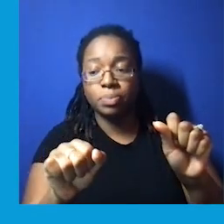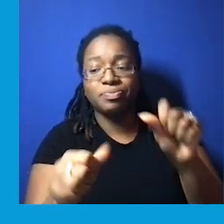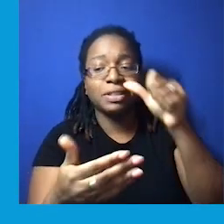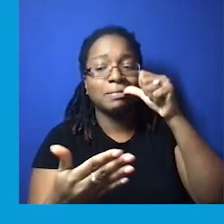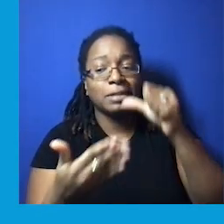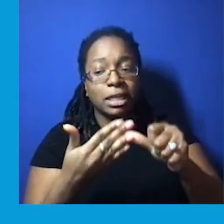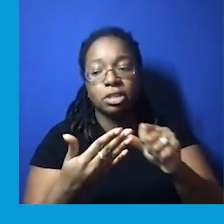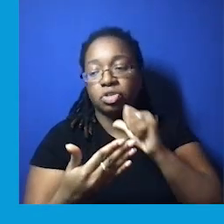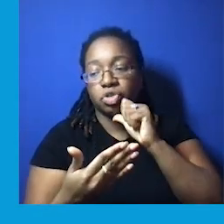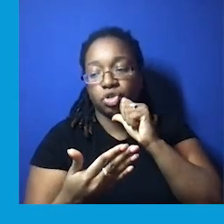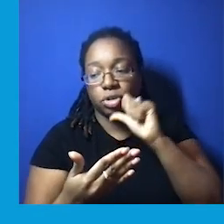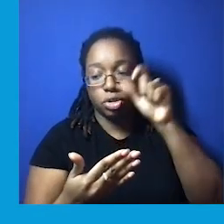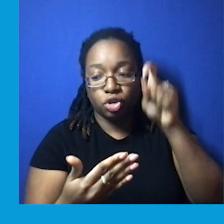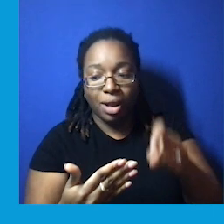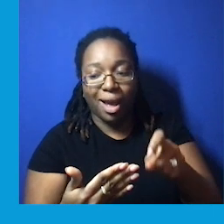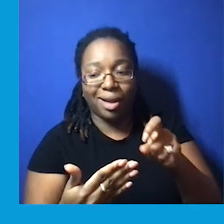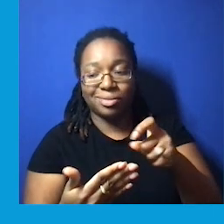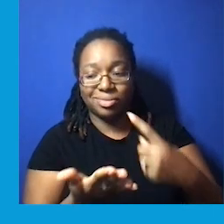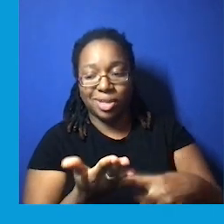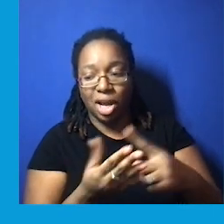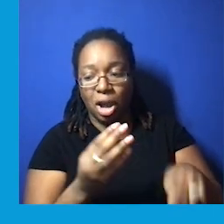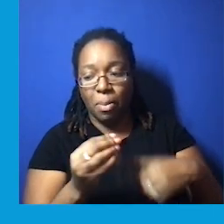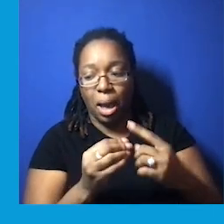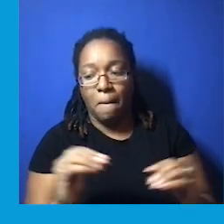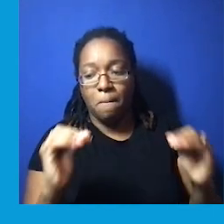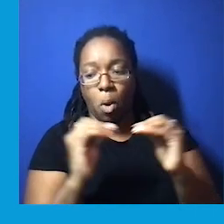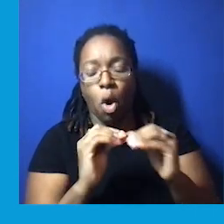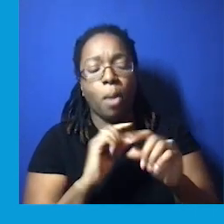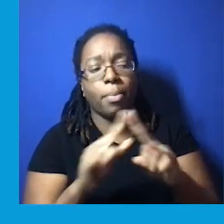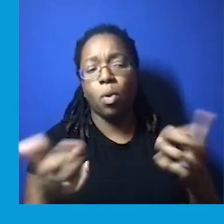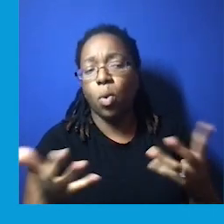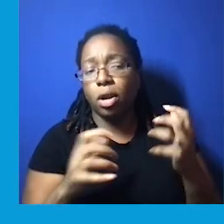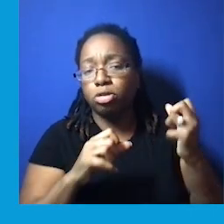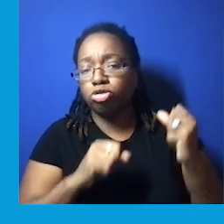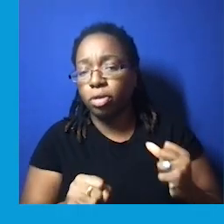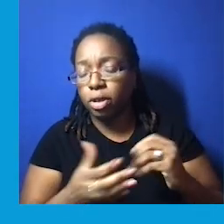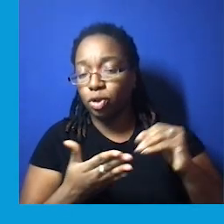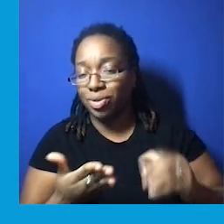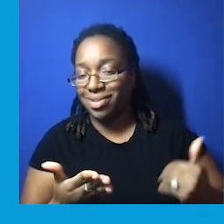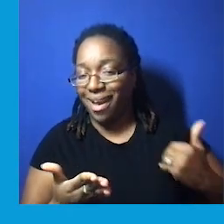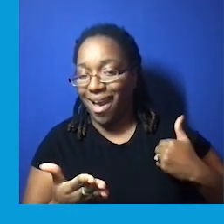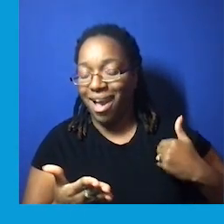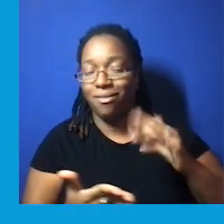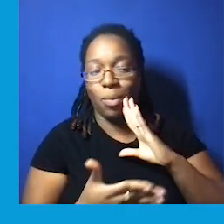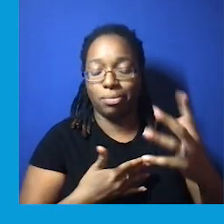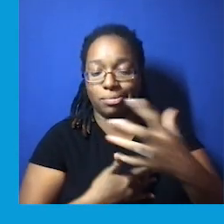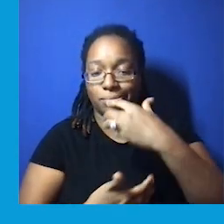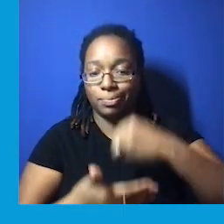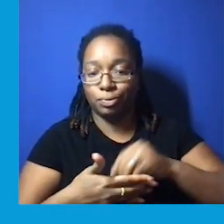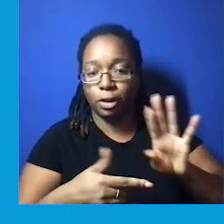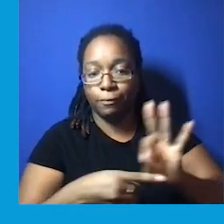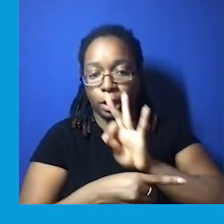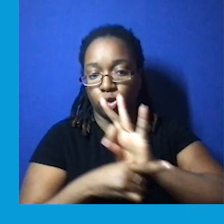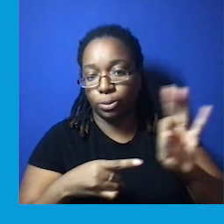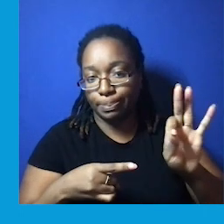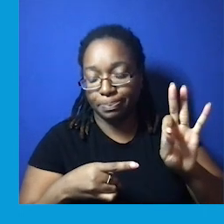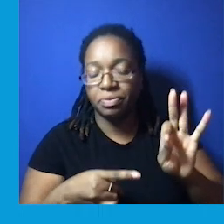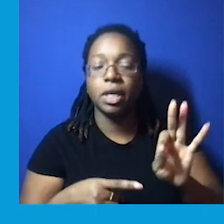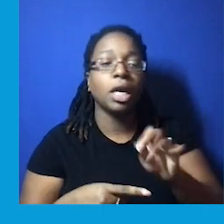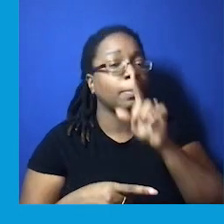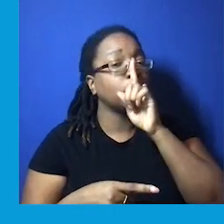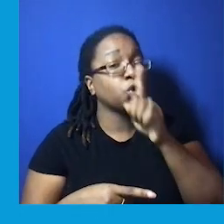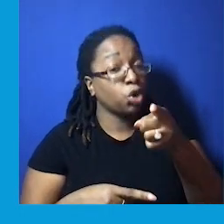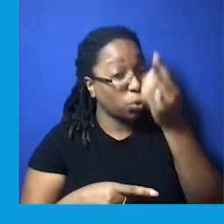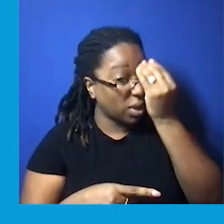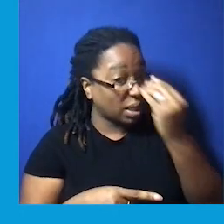review panel should know about the strengths that the student will bring to the fellowship program. So please make sure that you take the time to prep your letter